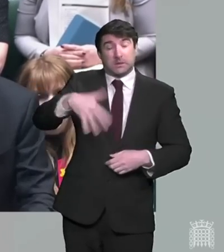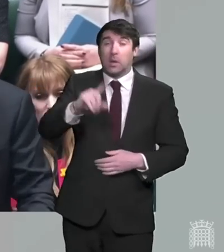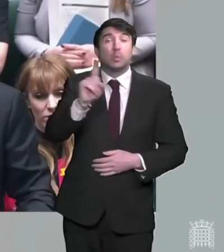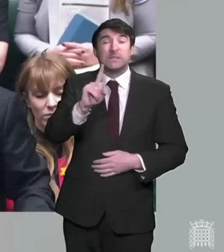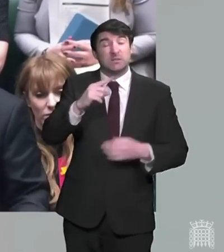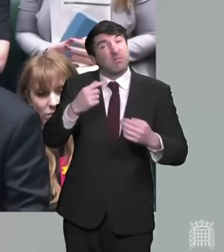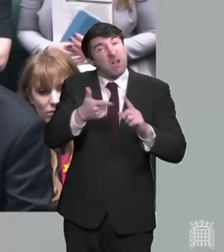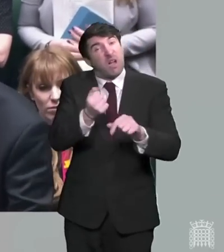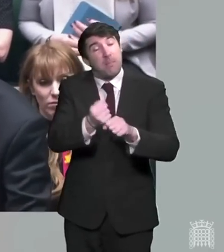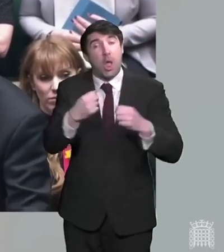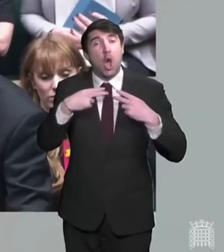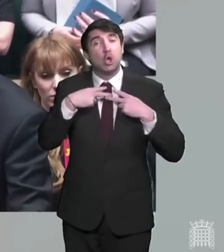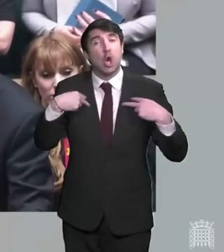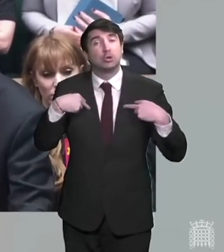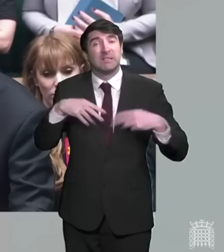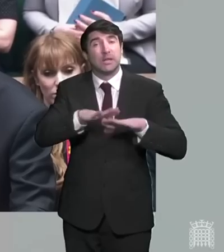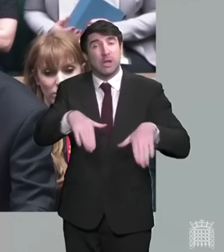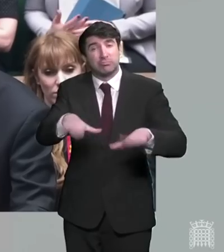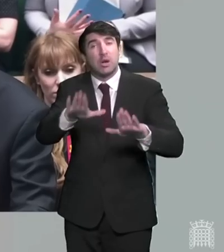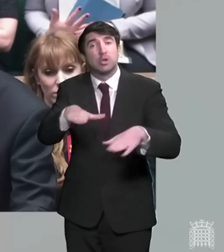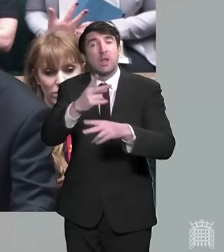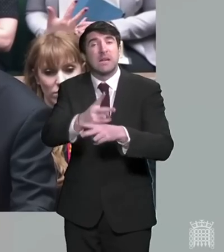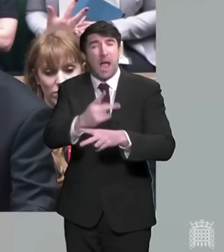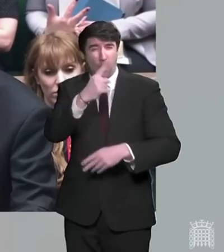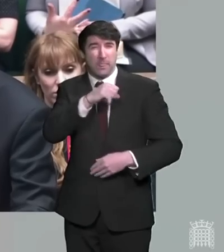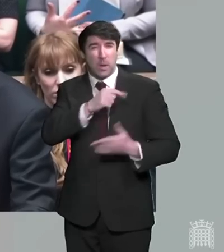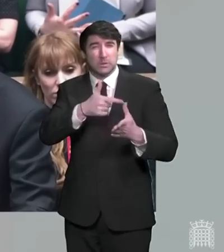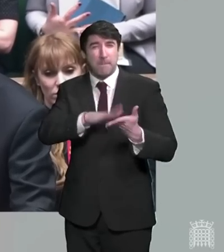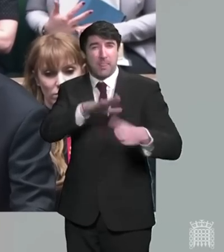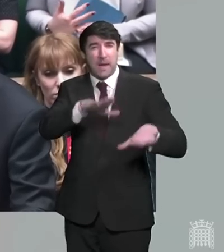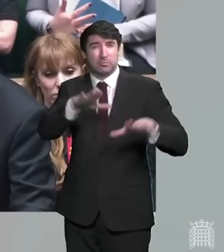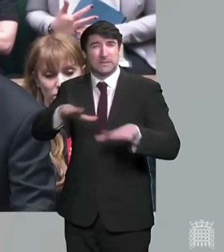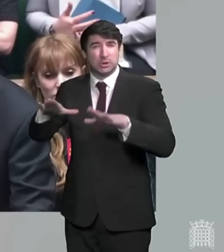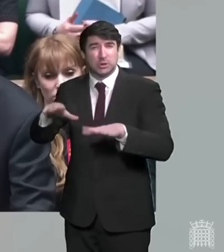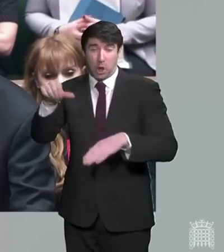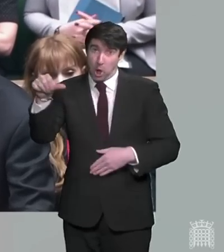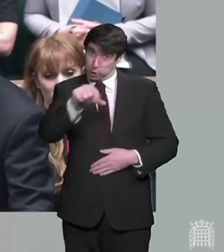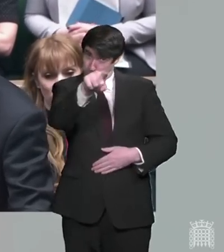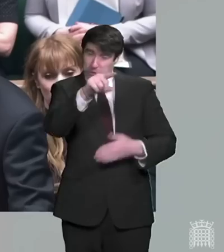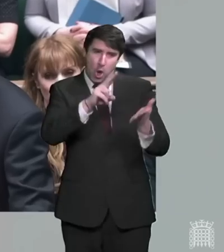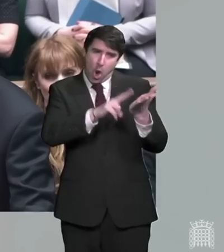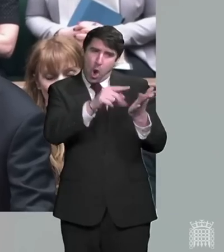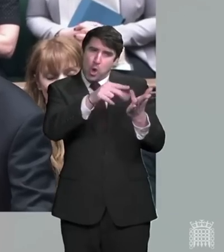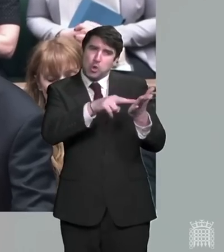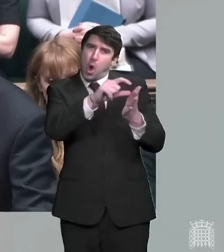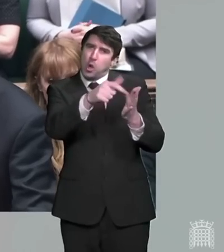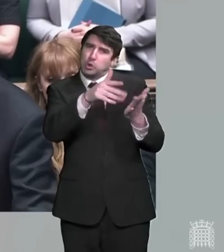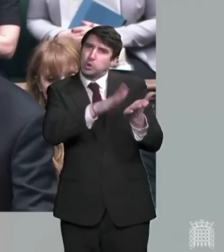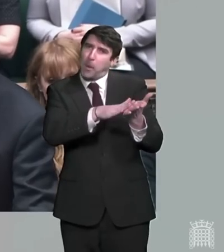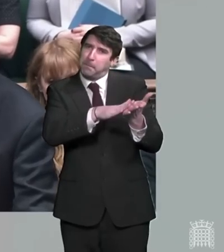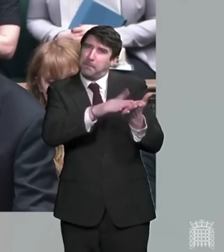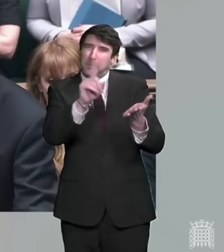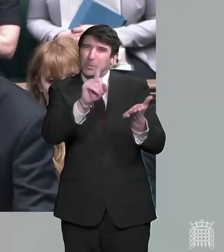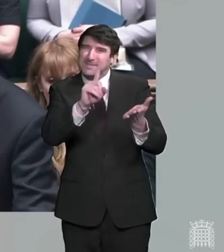nursery. If he scrapped his non-dom status, he could start to fund better childcare, put money back in people's